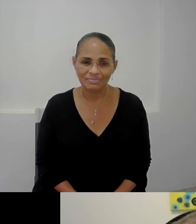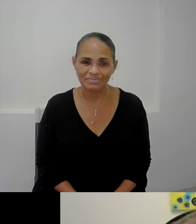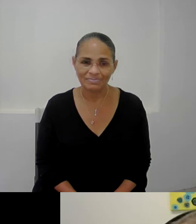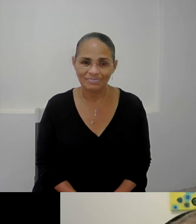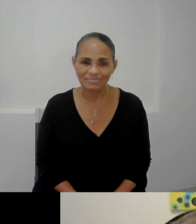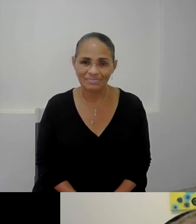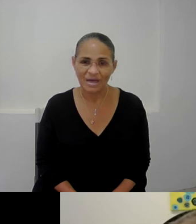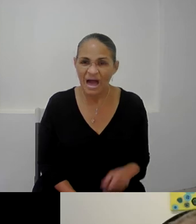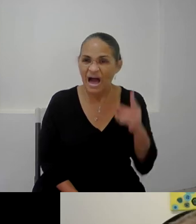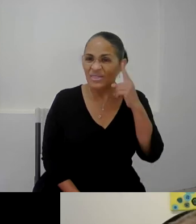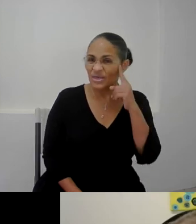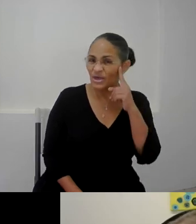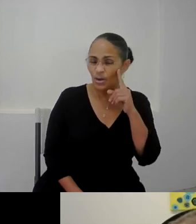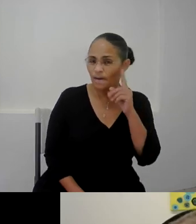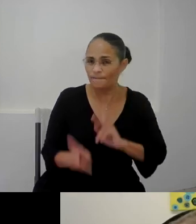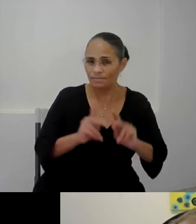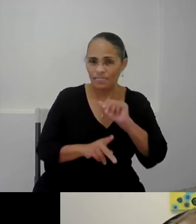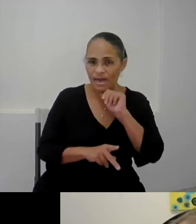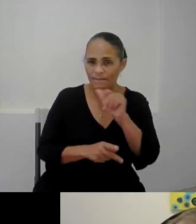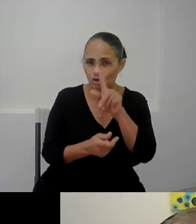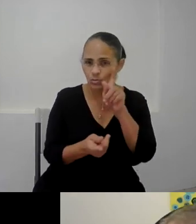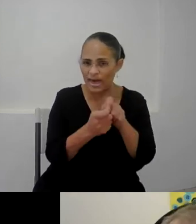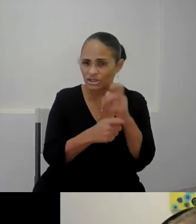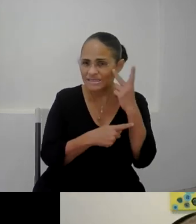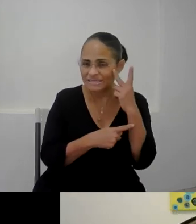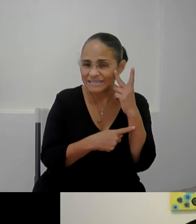I gather people were unable to actually see